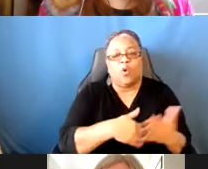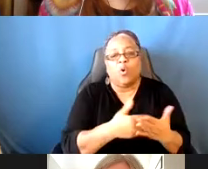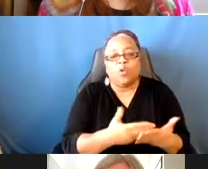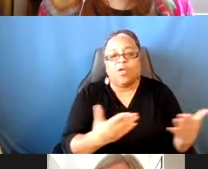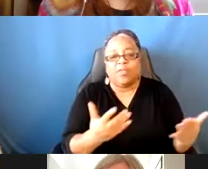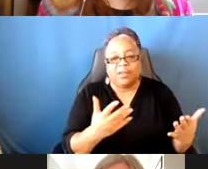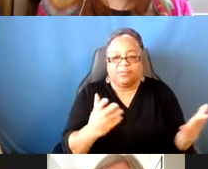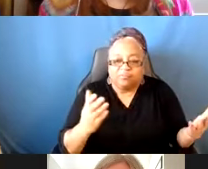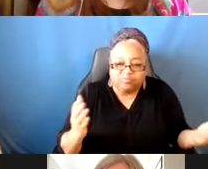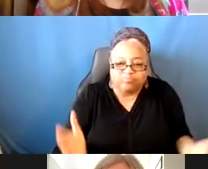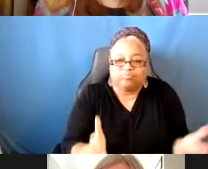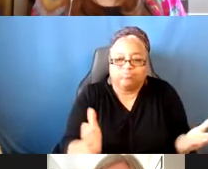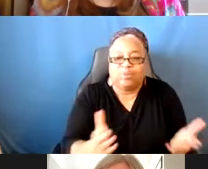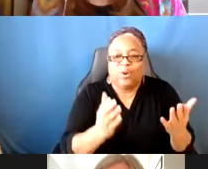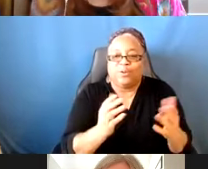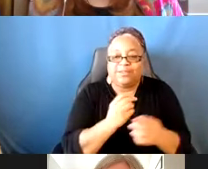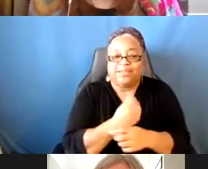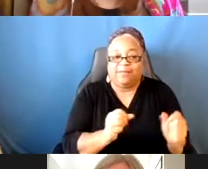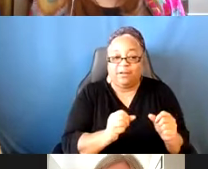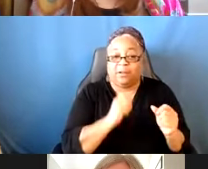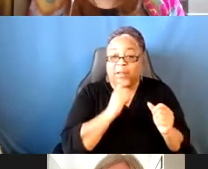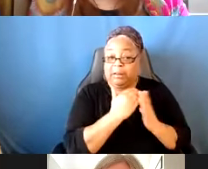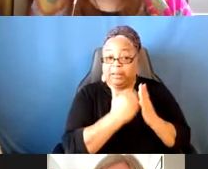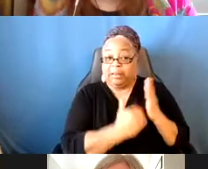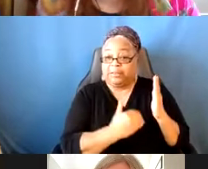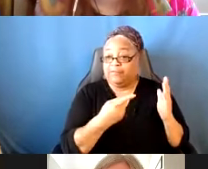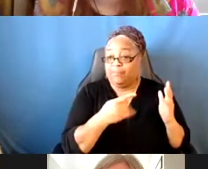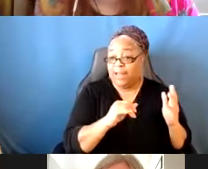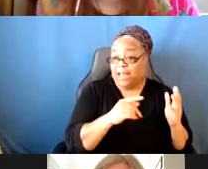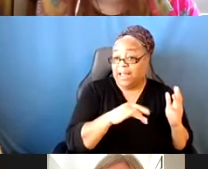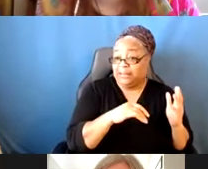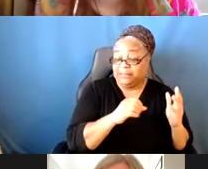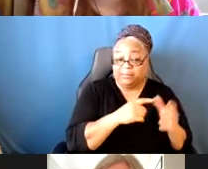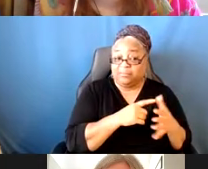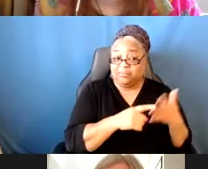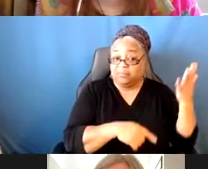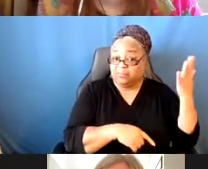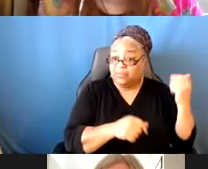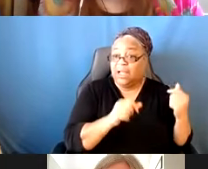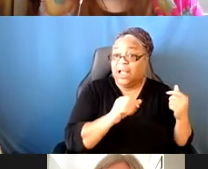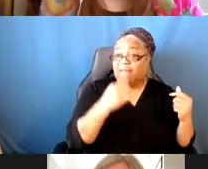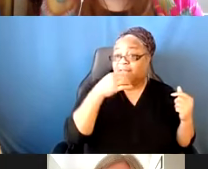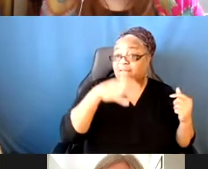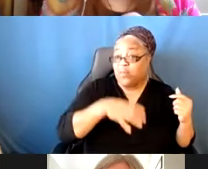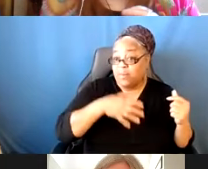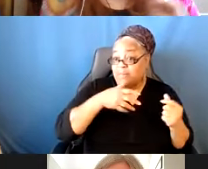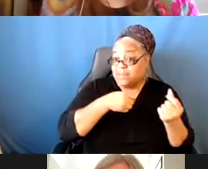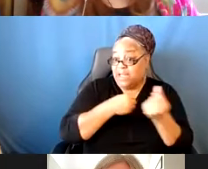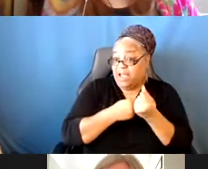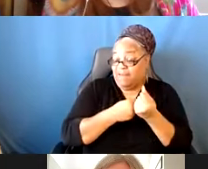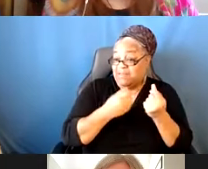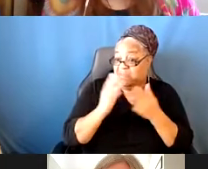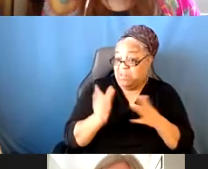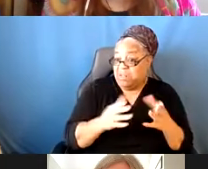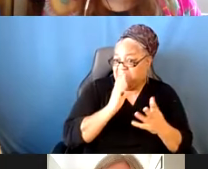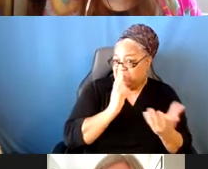And here's a list of safety plans. If the Women's Advocates plan isn't your style, there are tons